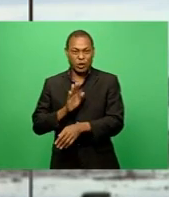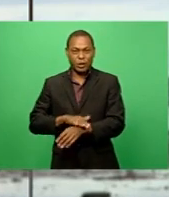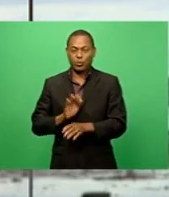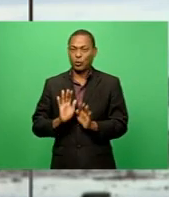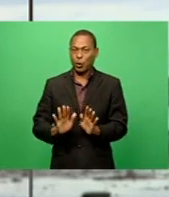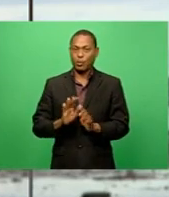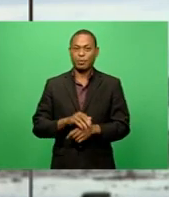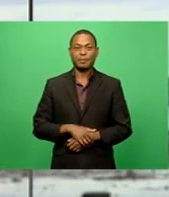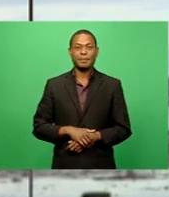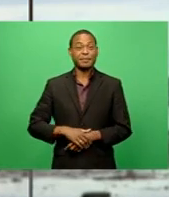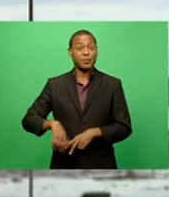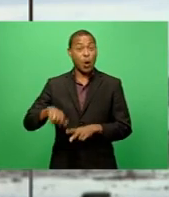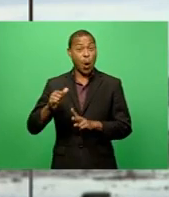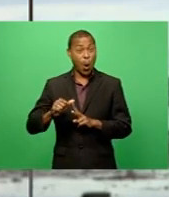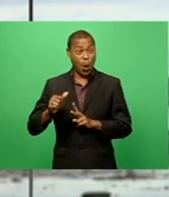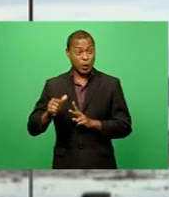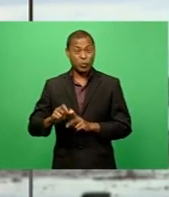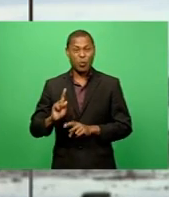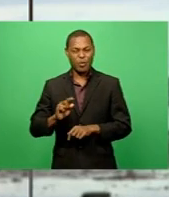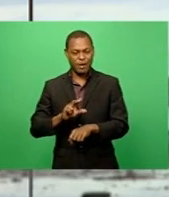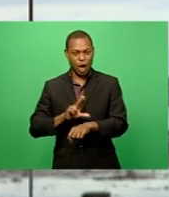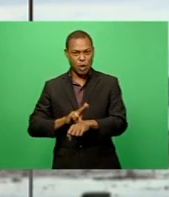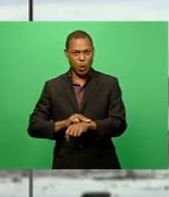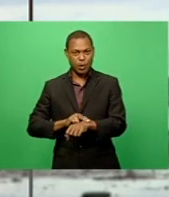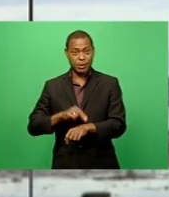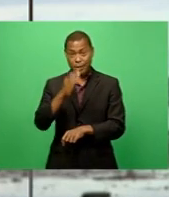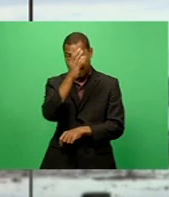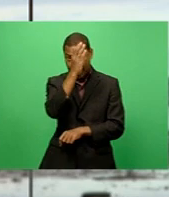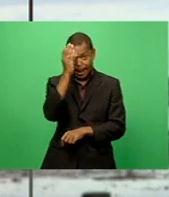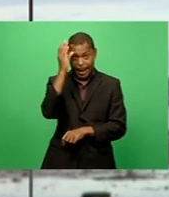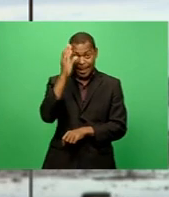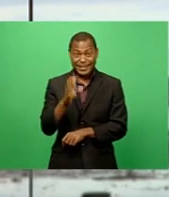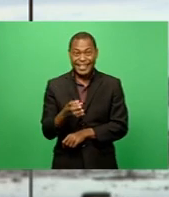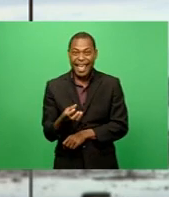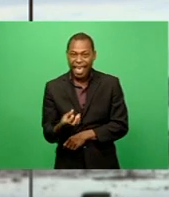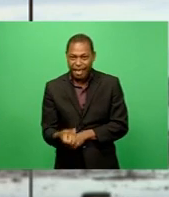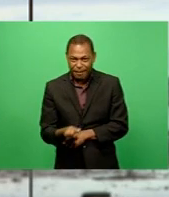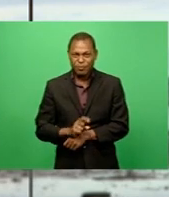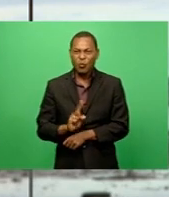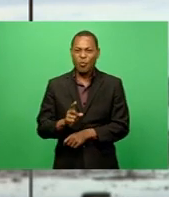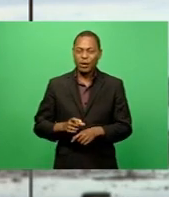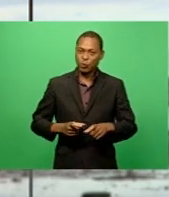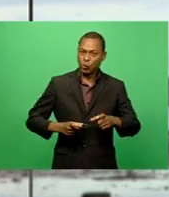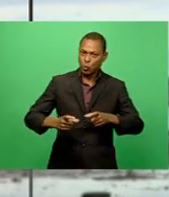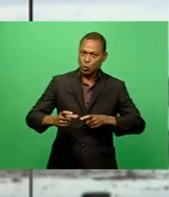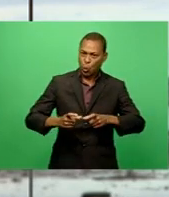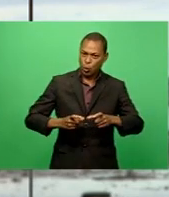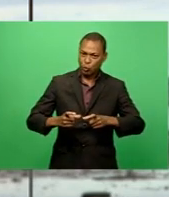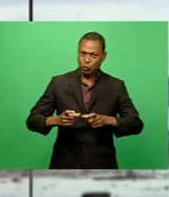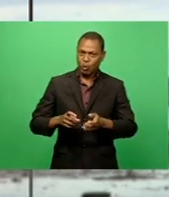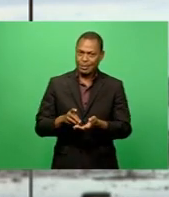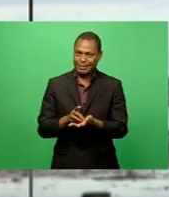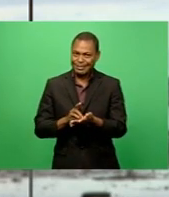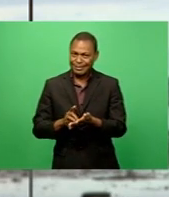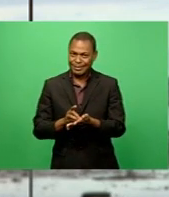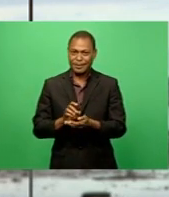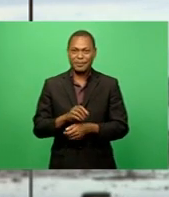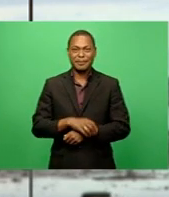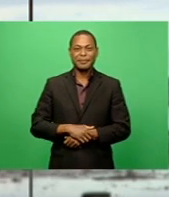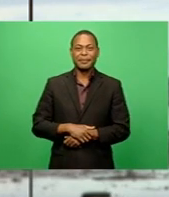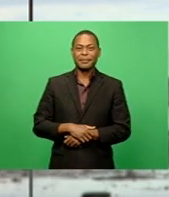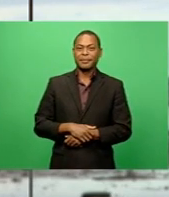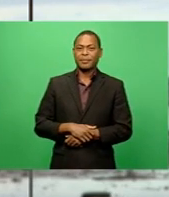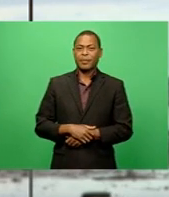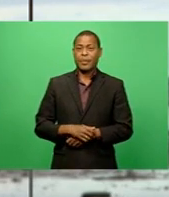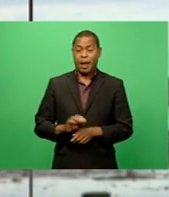And they've also deployed a team of doctors and nurses to assist in controlling any outbreak. On infrastructure, Dr. Fong says a team